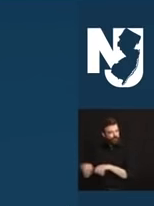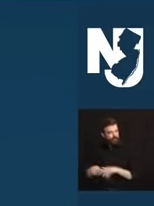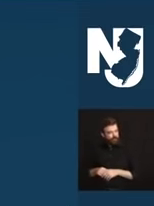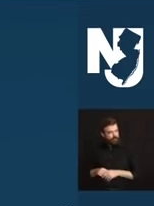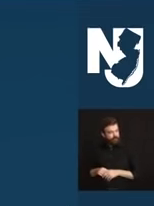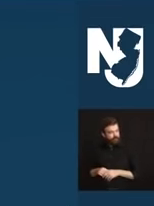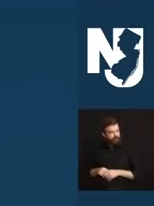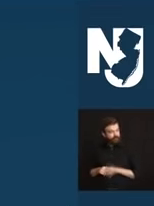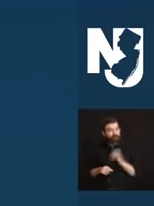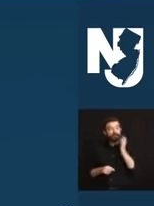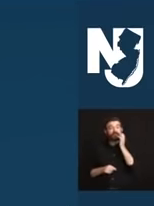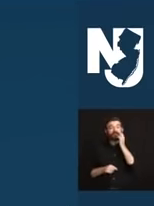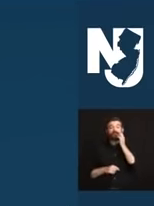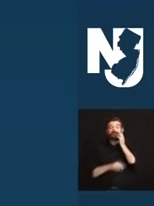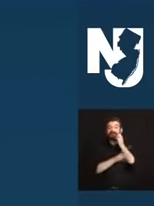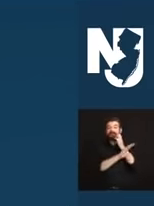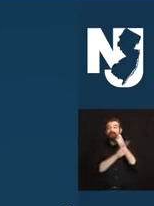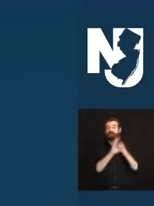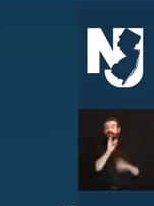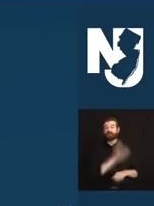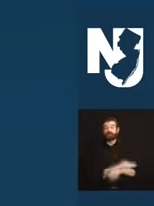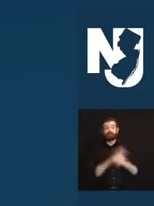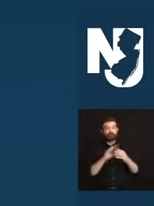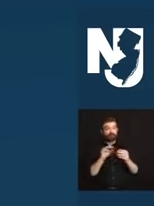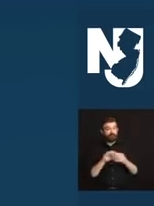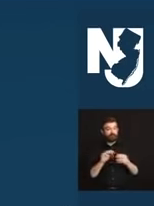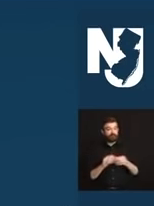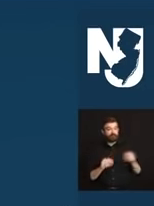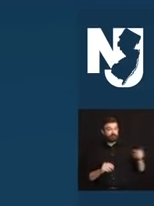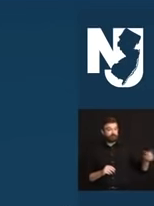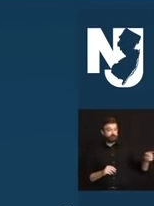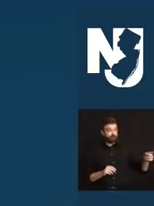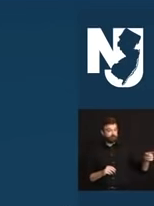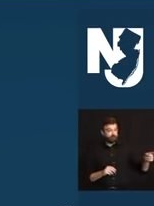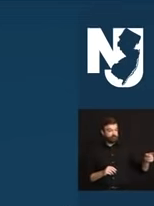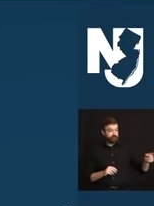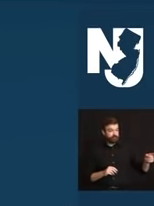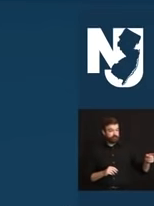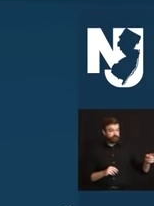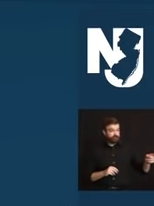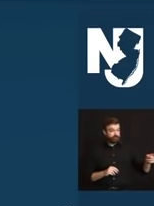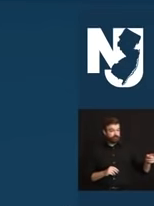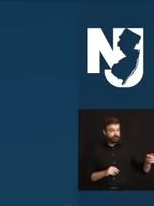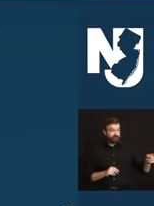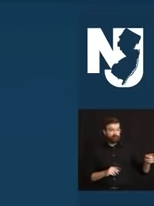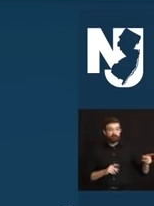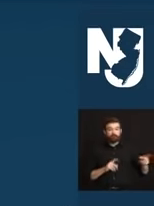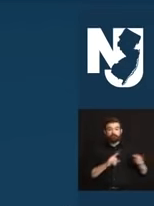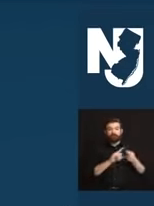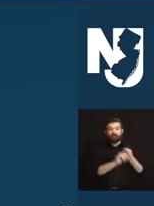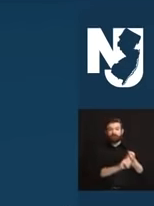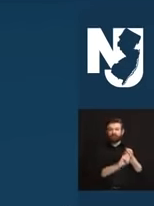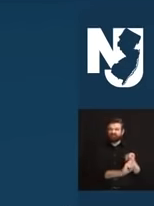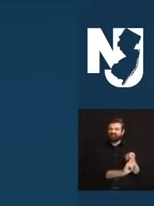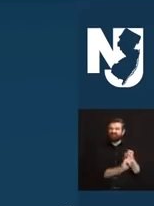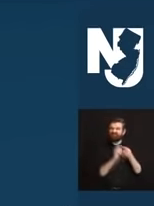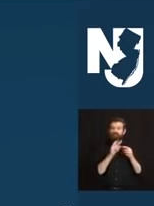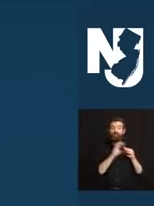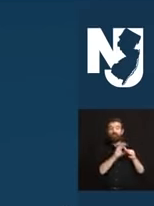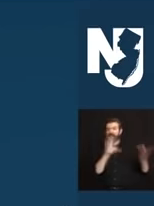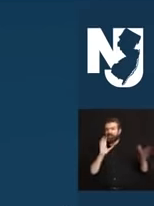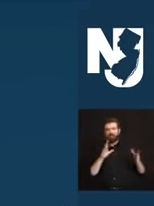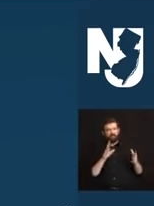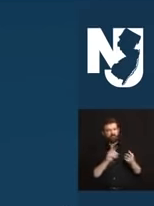her, "Once she was your friend, it was forever, and she would move heaven and earth to help if you needed